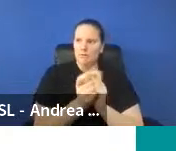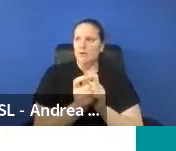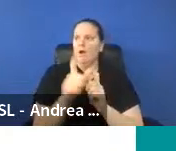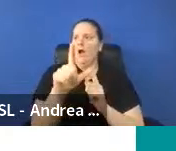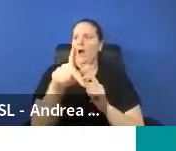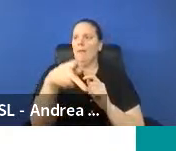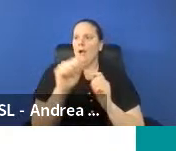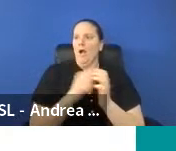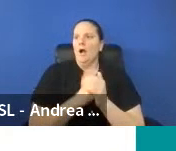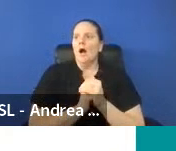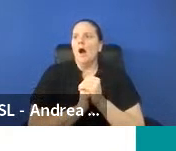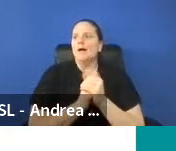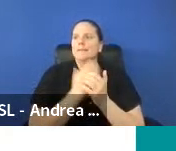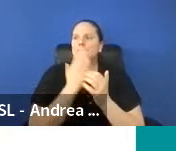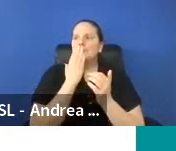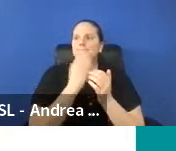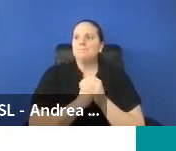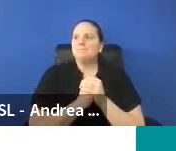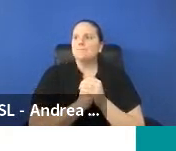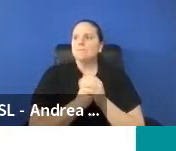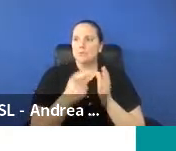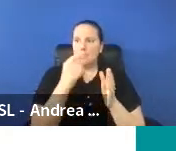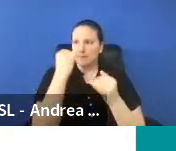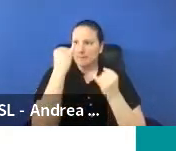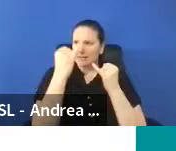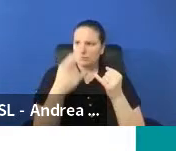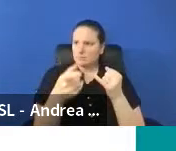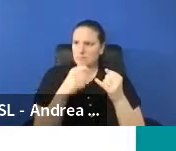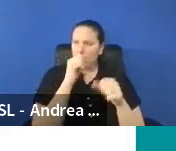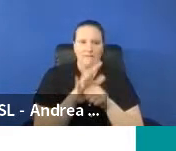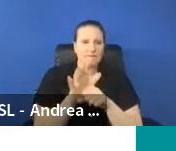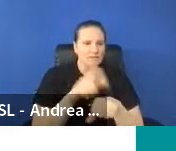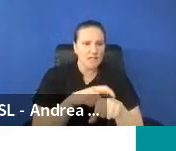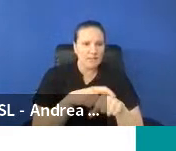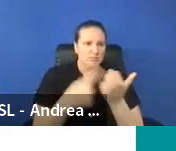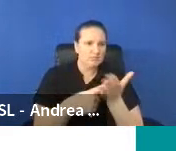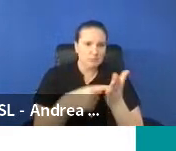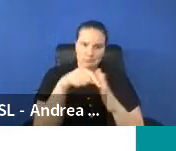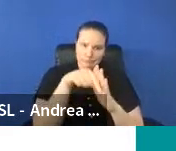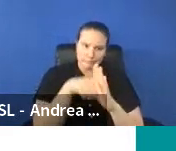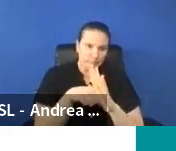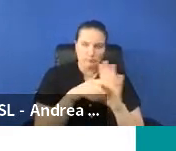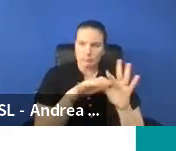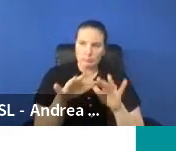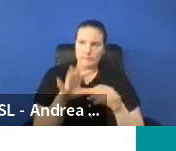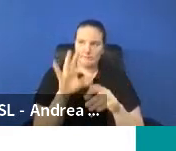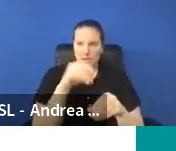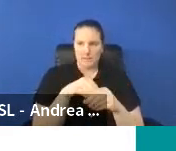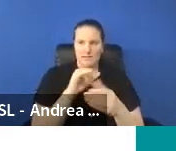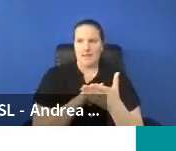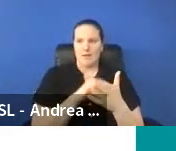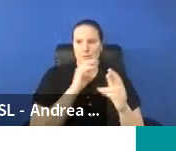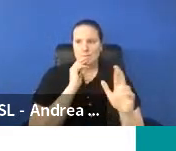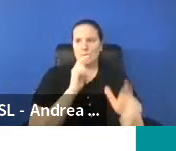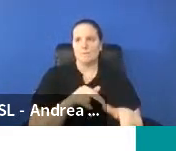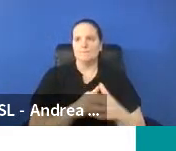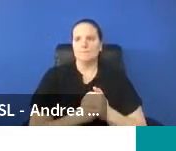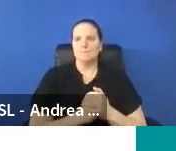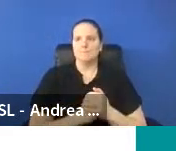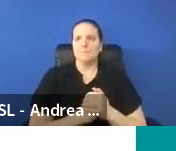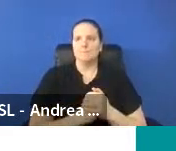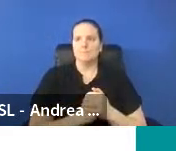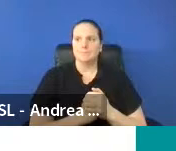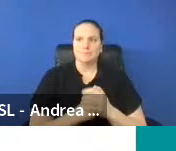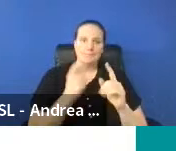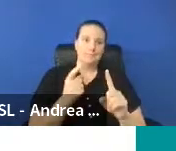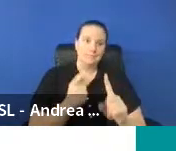can imagine, and as Millicent noted, we don't have time in this meeting to cover the level of detail you will find in that report. So we'll be